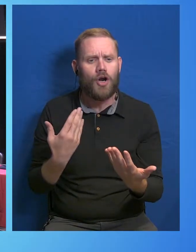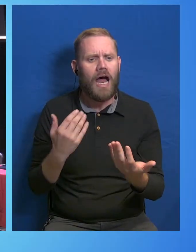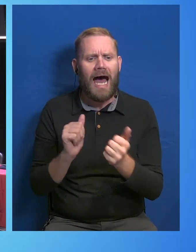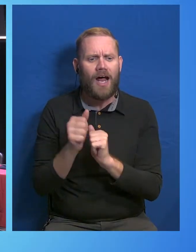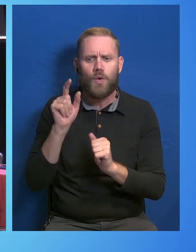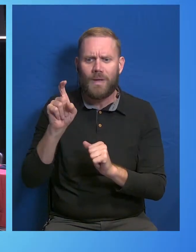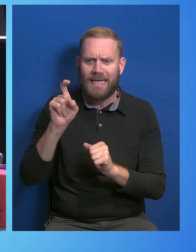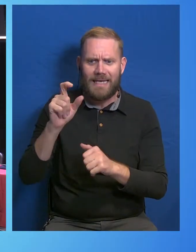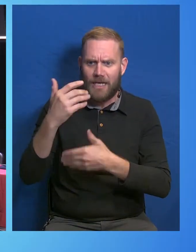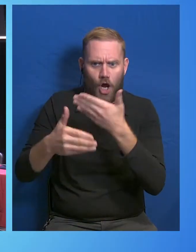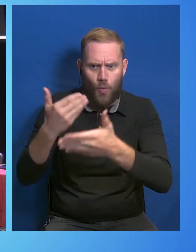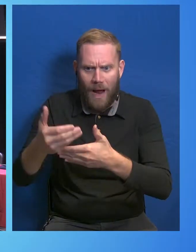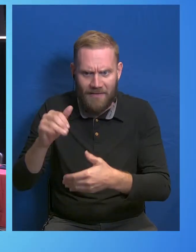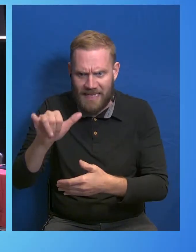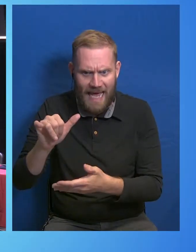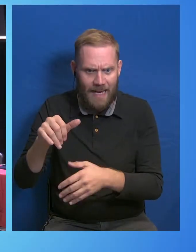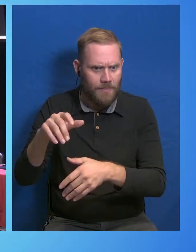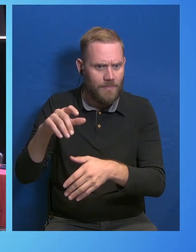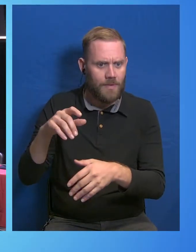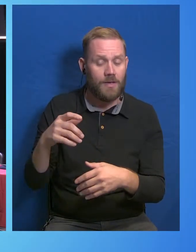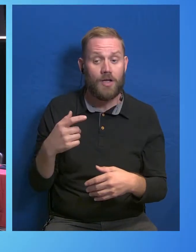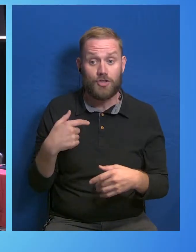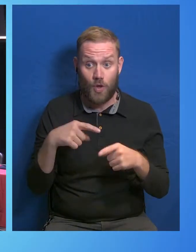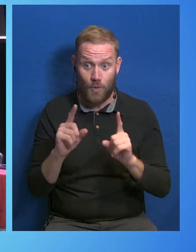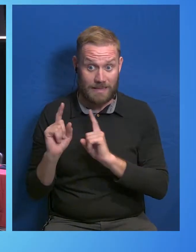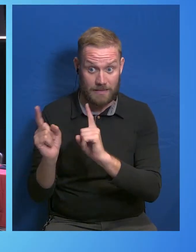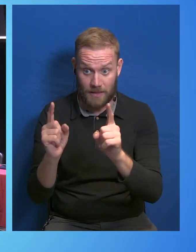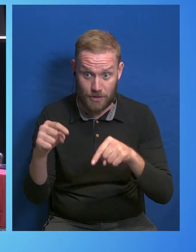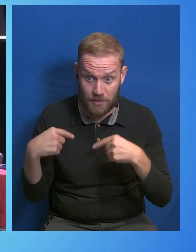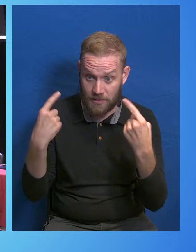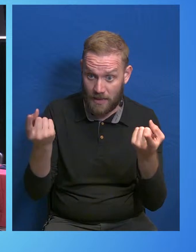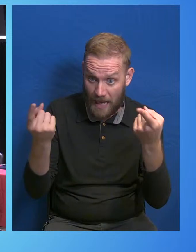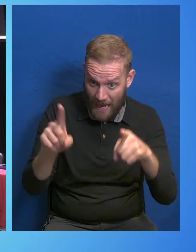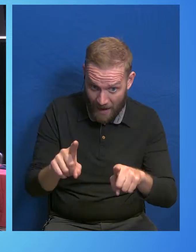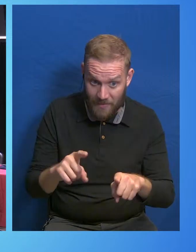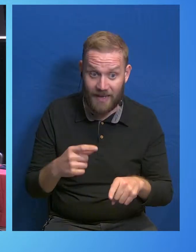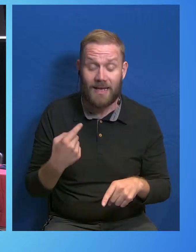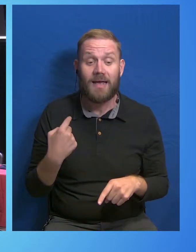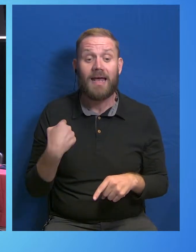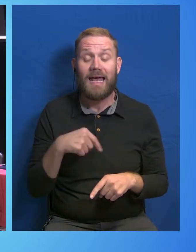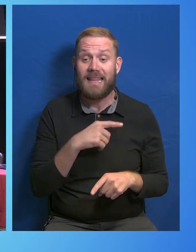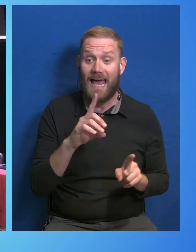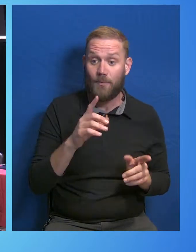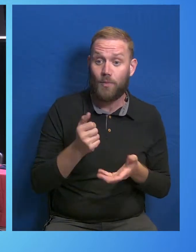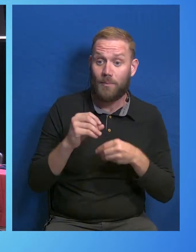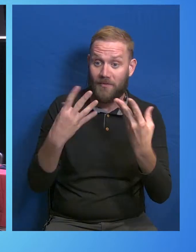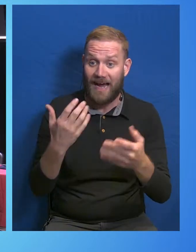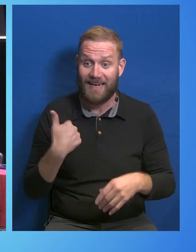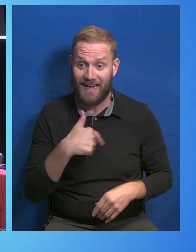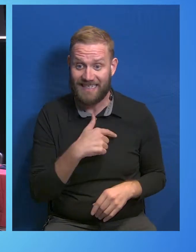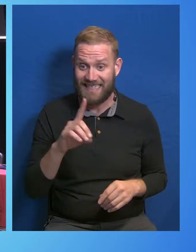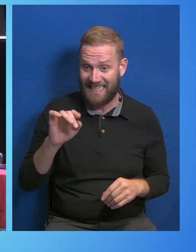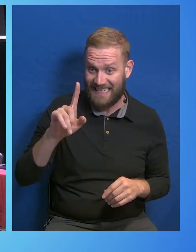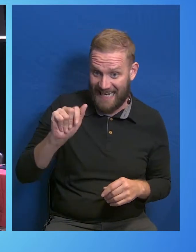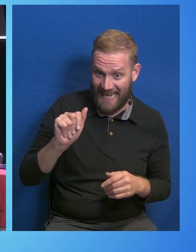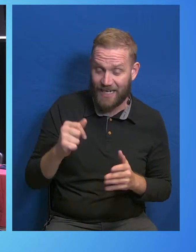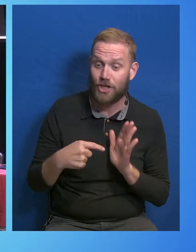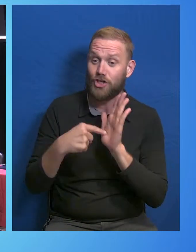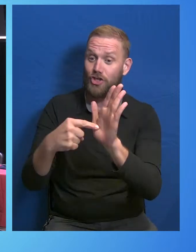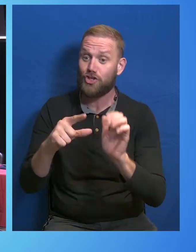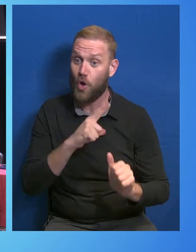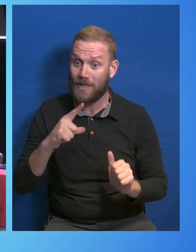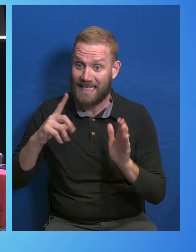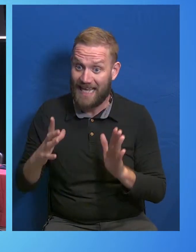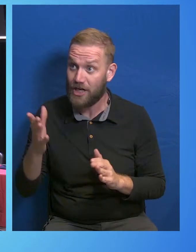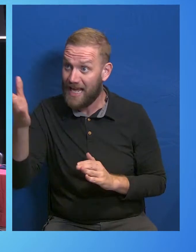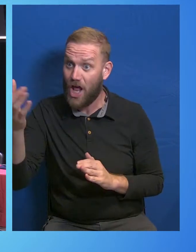get to that point so that those discussions occur, which then builds us data to go to the legislature and say, of course we need new